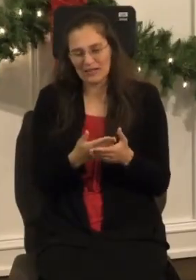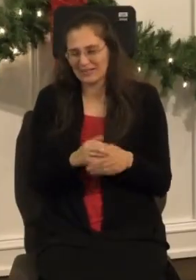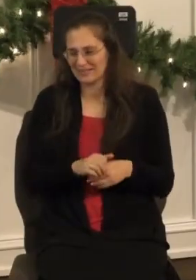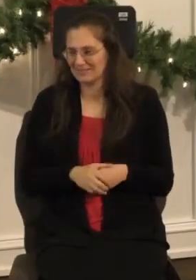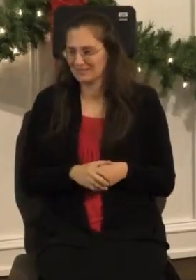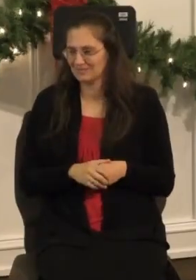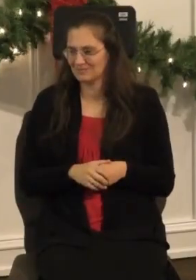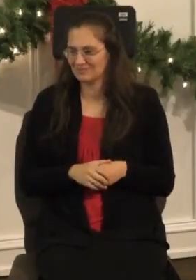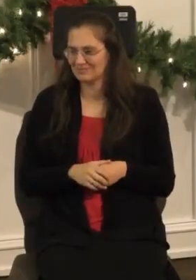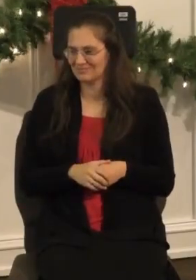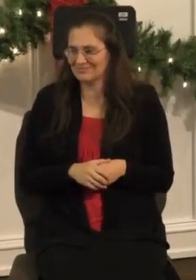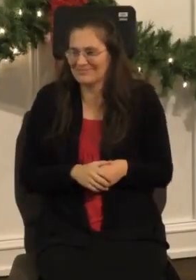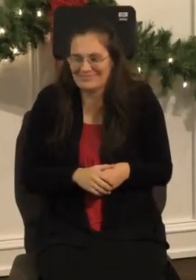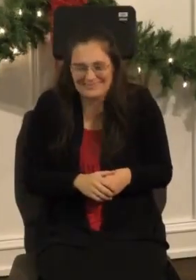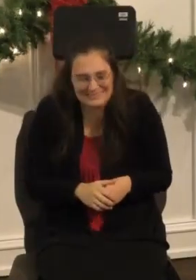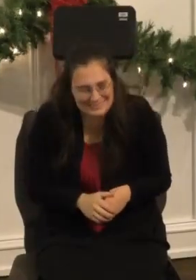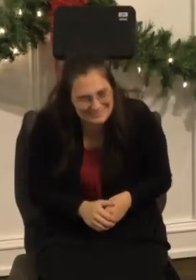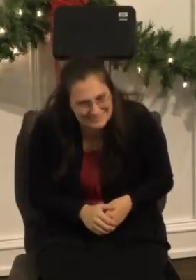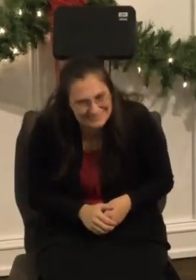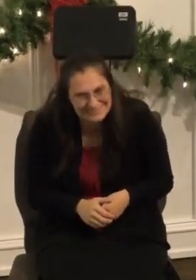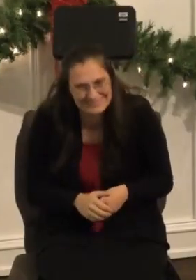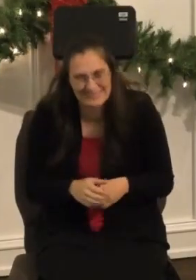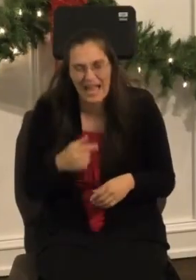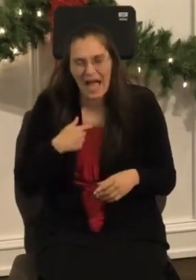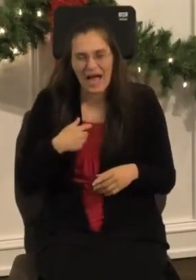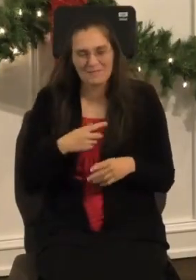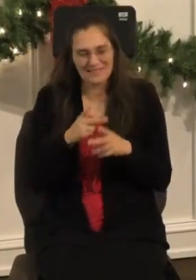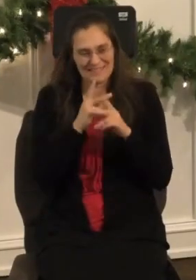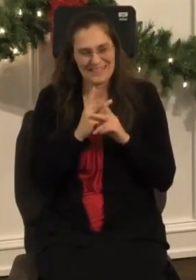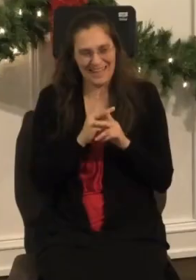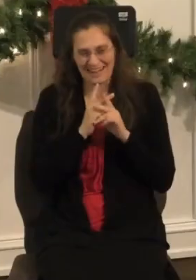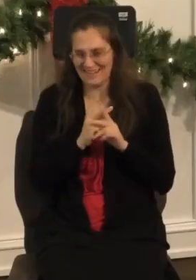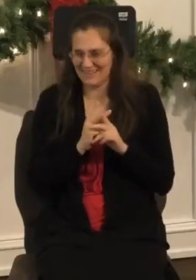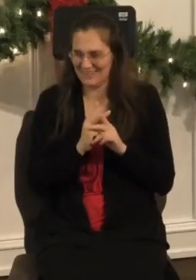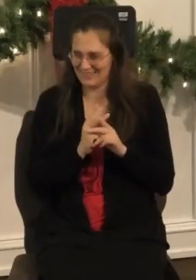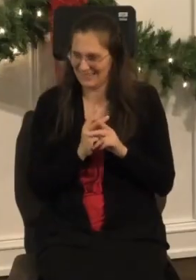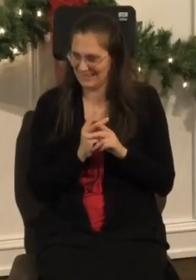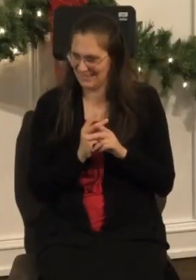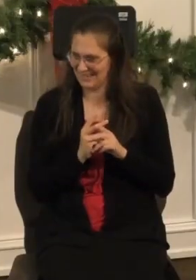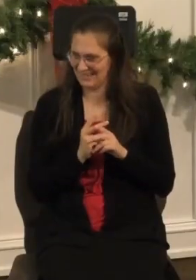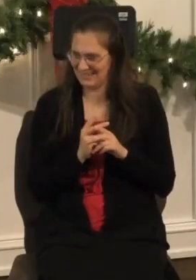I'm gonna take care of this right here. Okay.